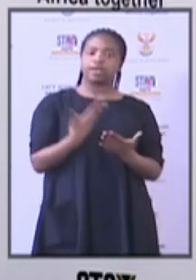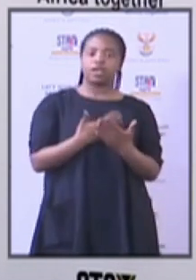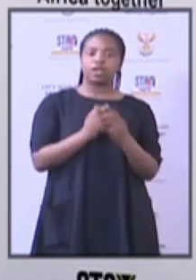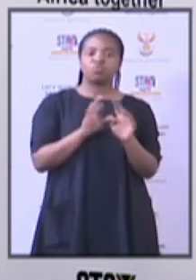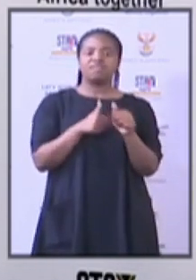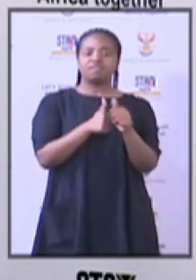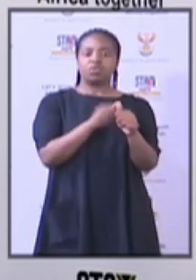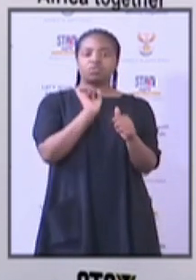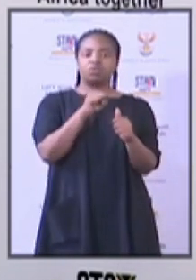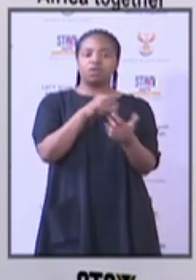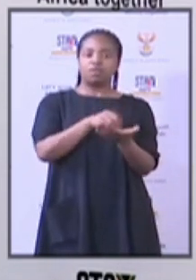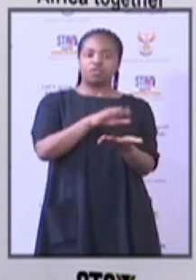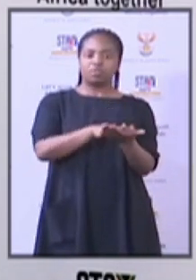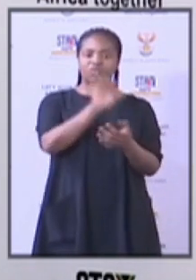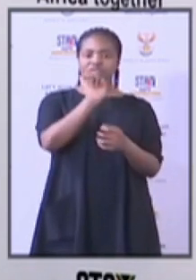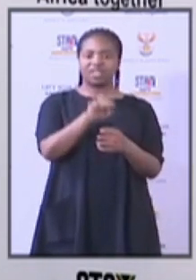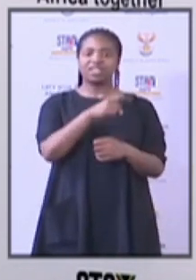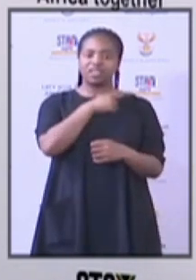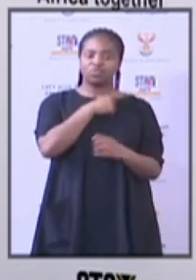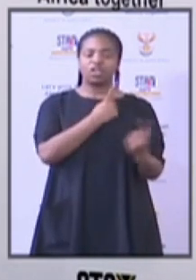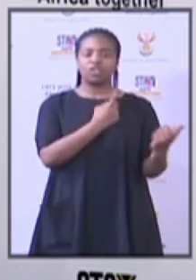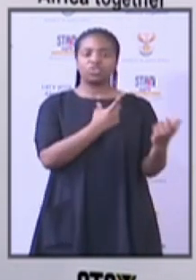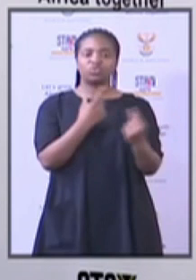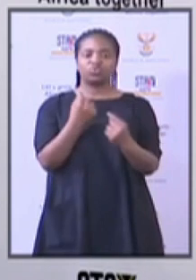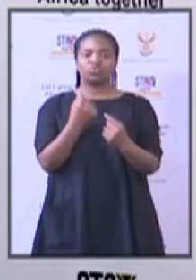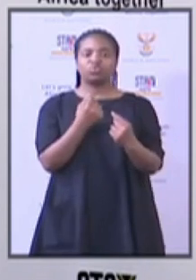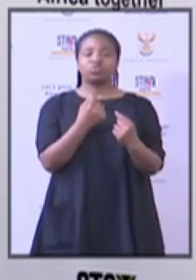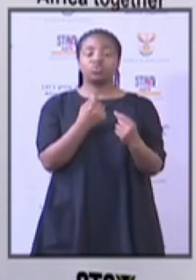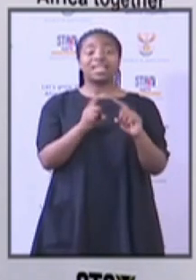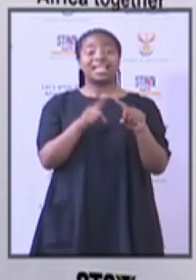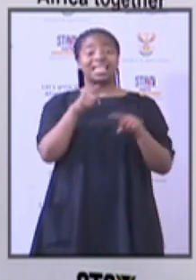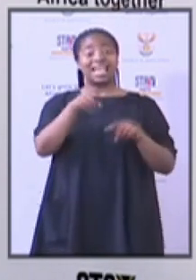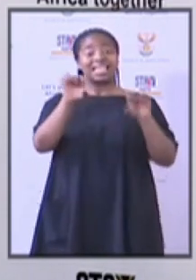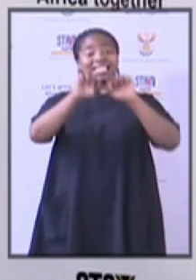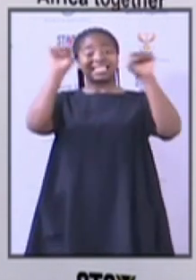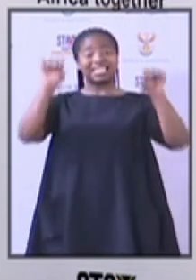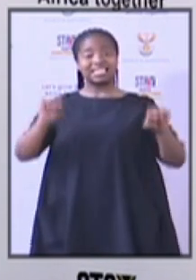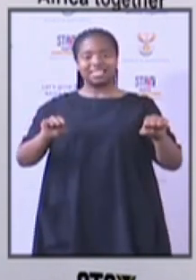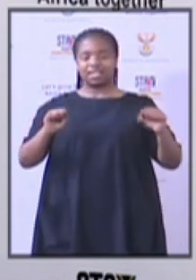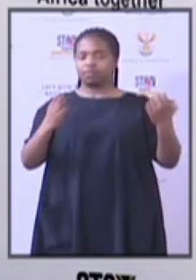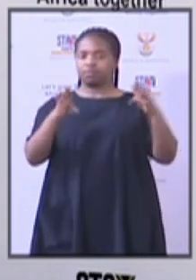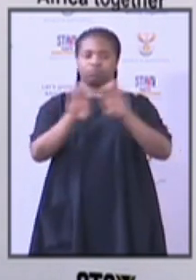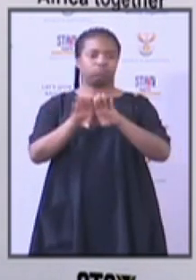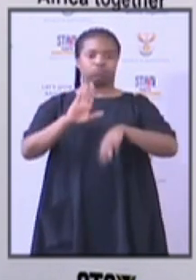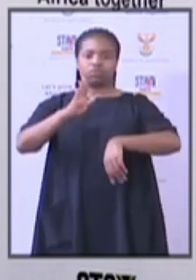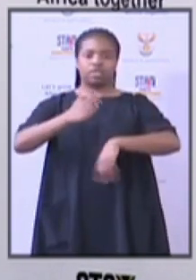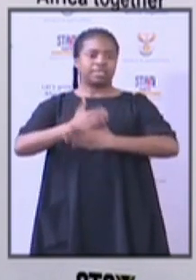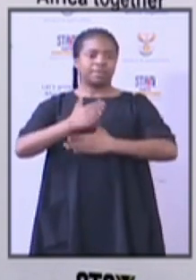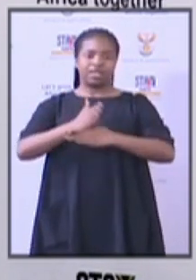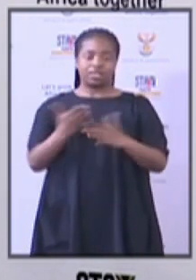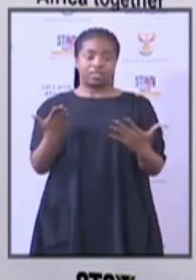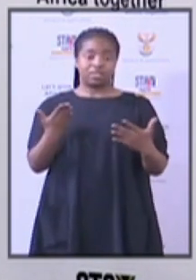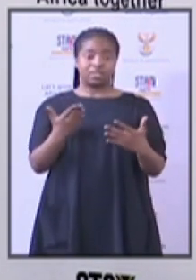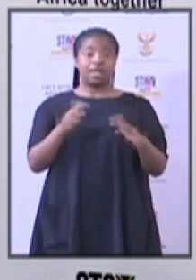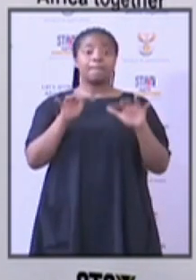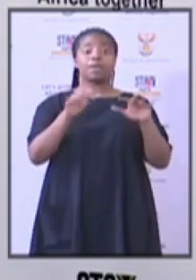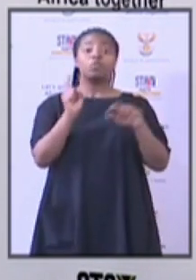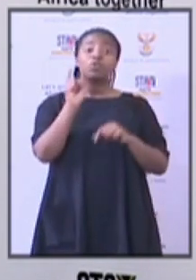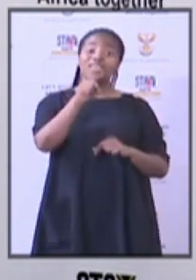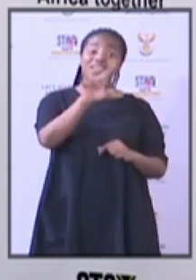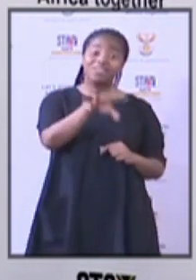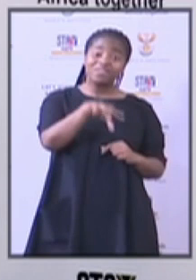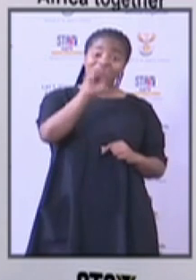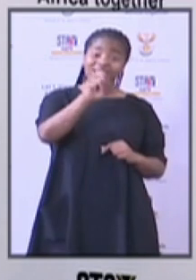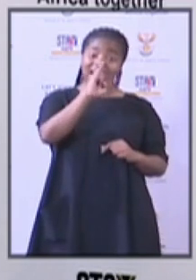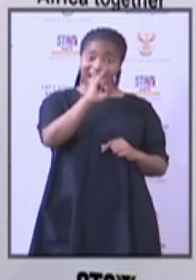these appointments. That's why they were doing the e-Home Affairs. Now, that system remained closed The people who are going there to collect IDs are those